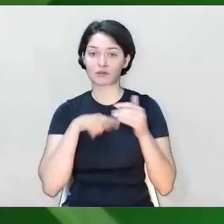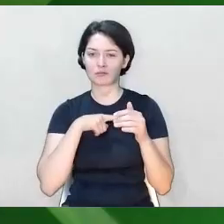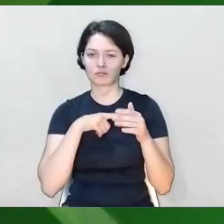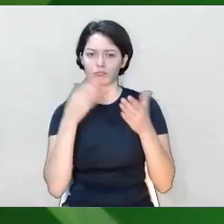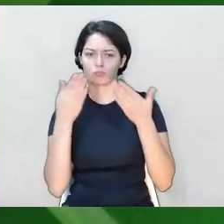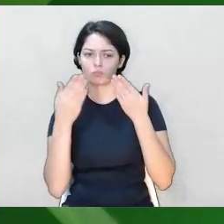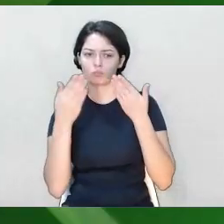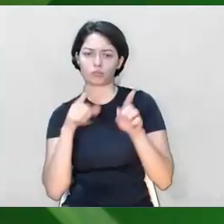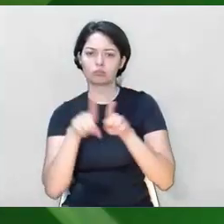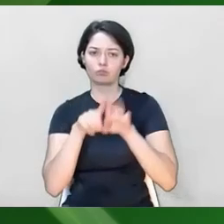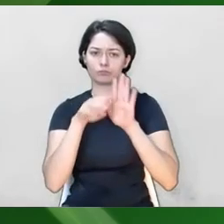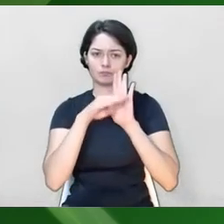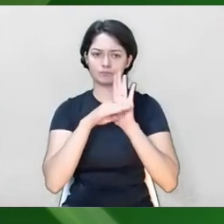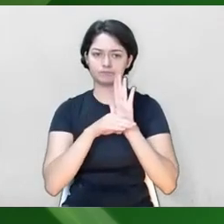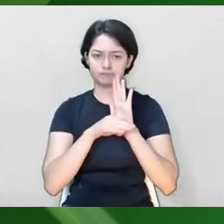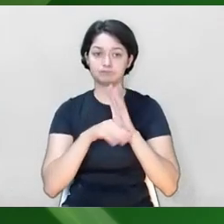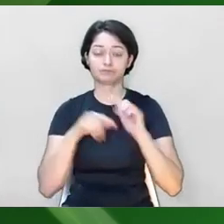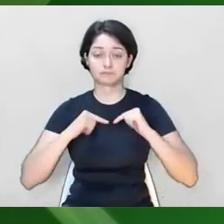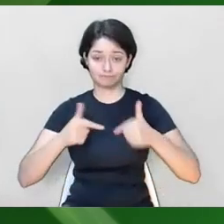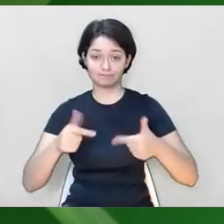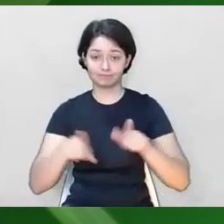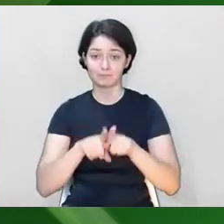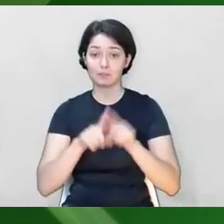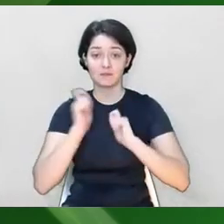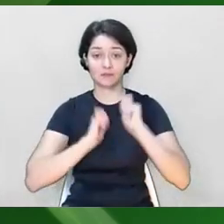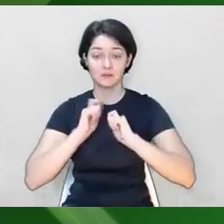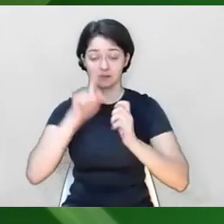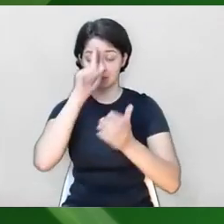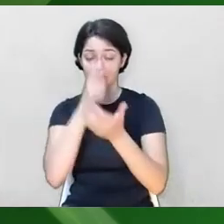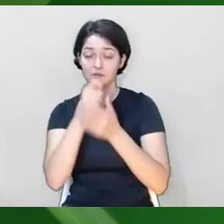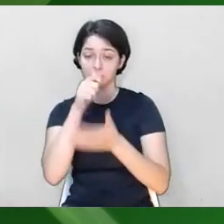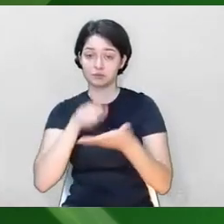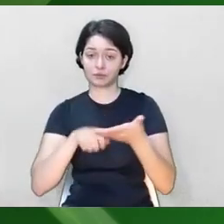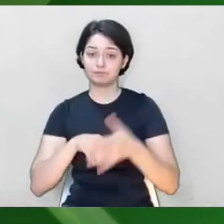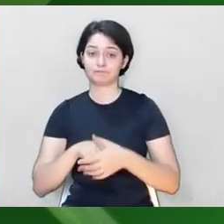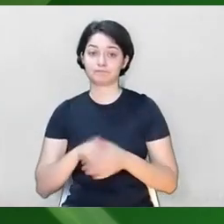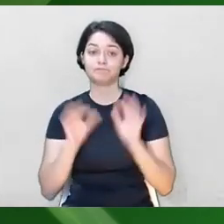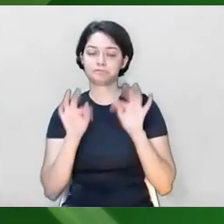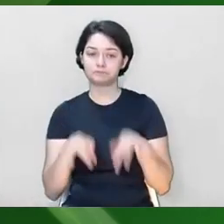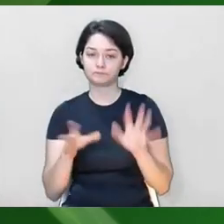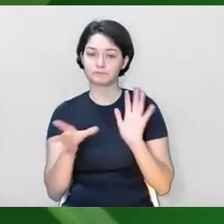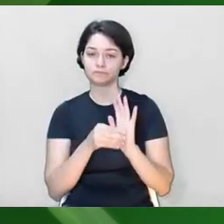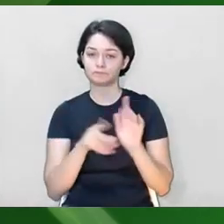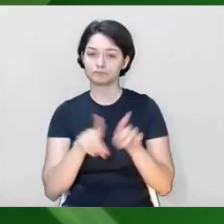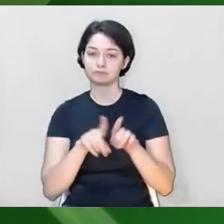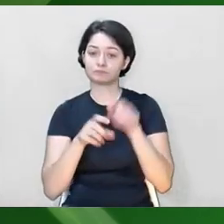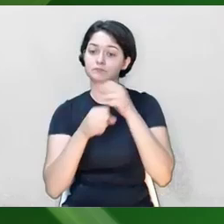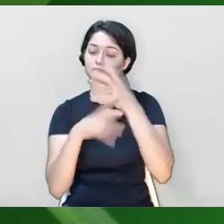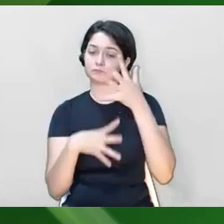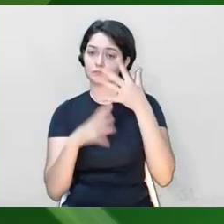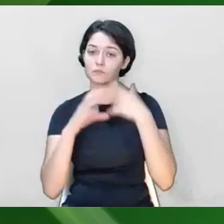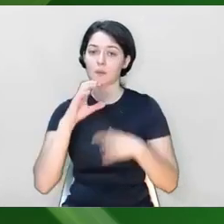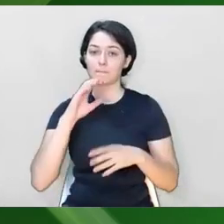savings simulation, a number of comparative tables. It's very, very practical and exercises the financial logics. And there's